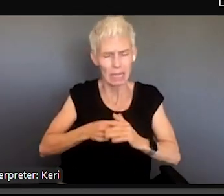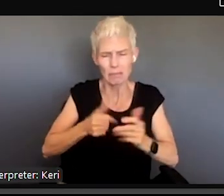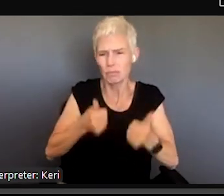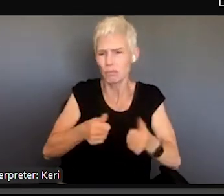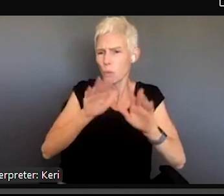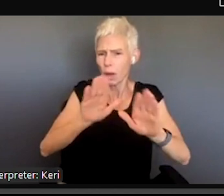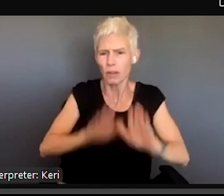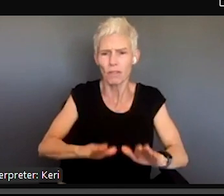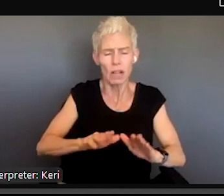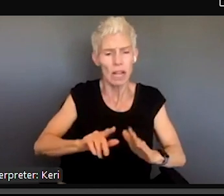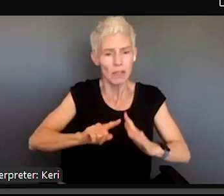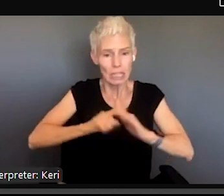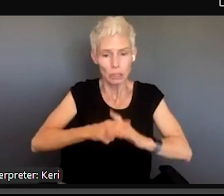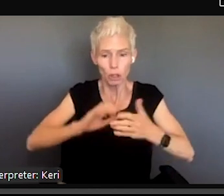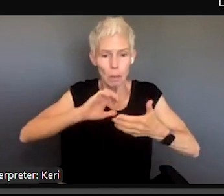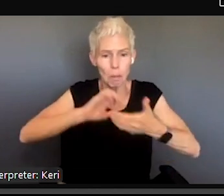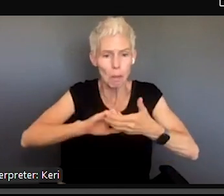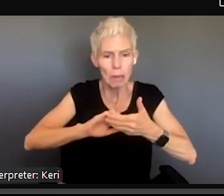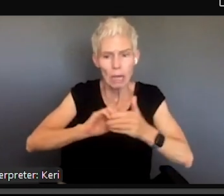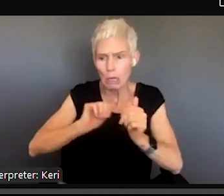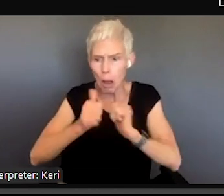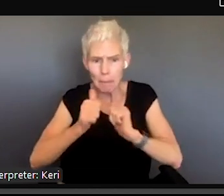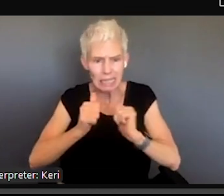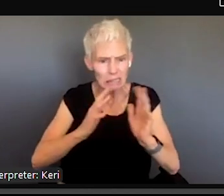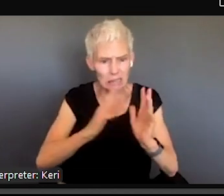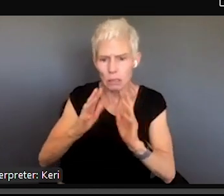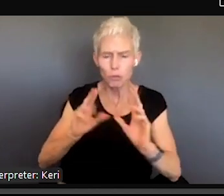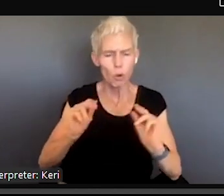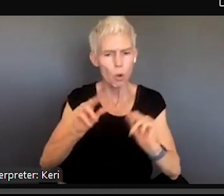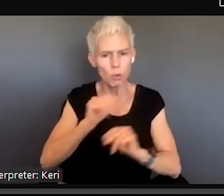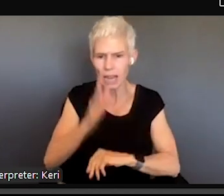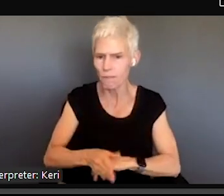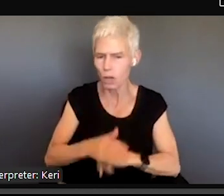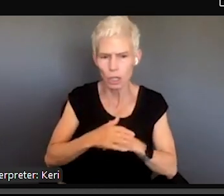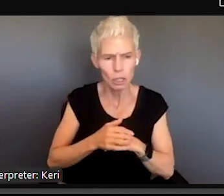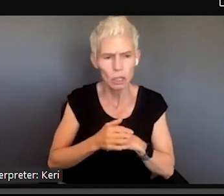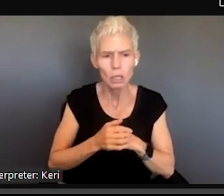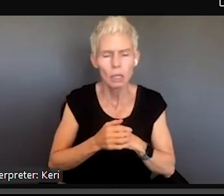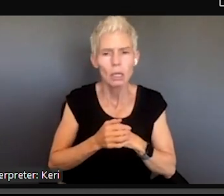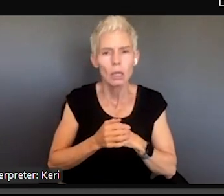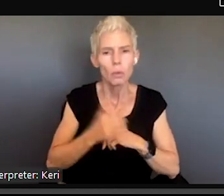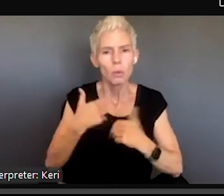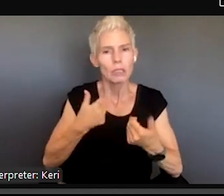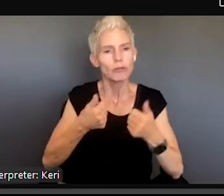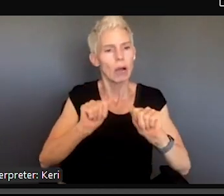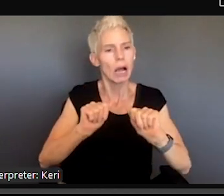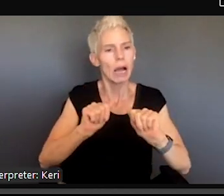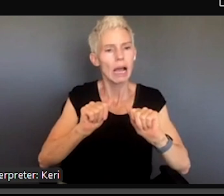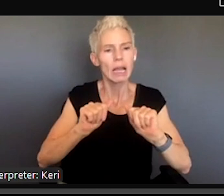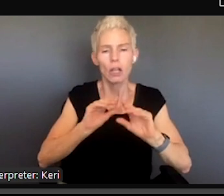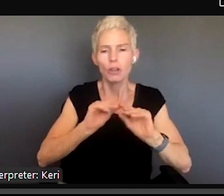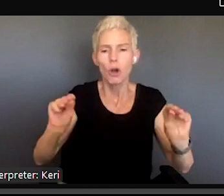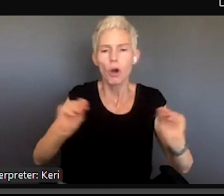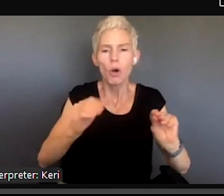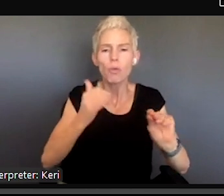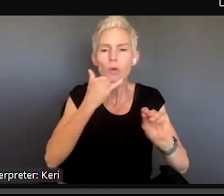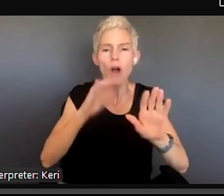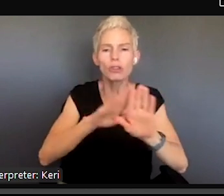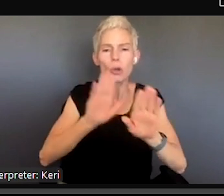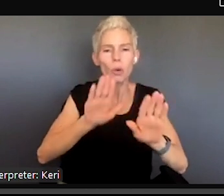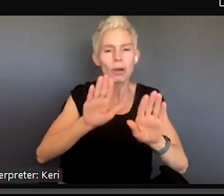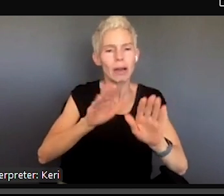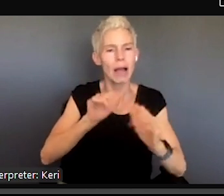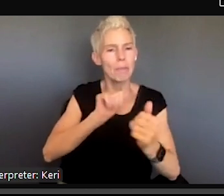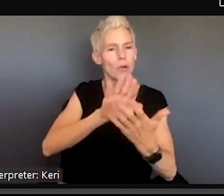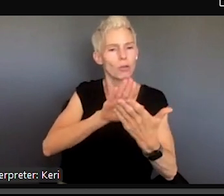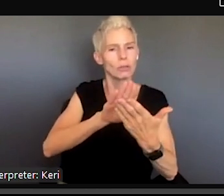partners. This was not a competition, never was a competition. And so we try to have a no wrong door approach. People can call whatever line